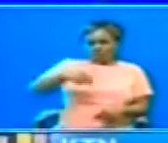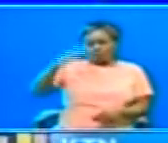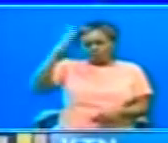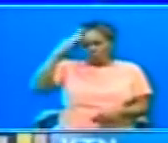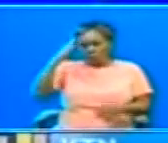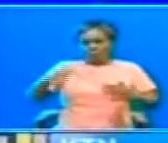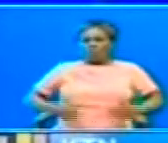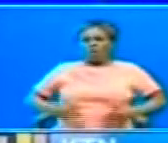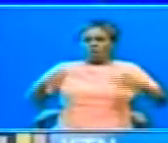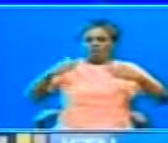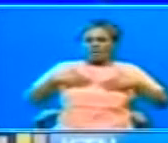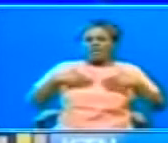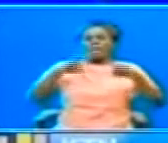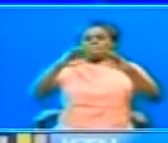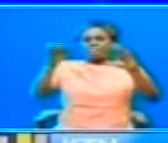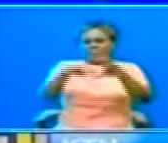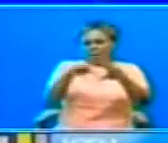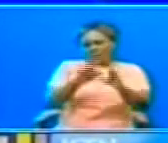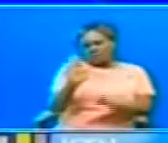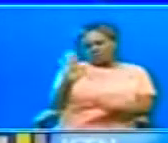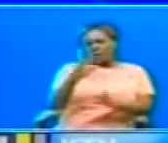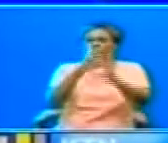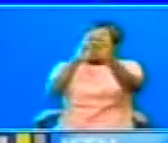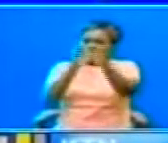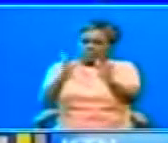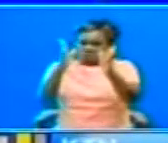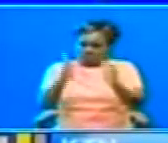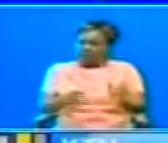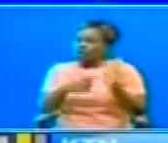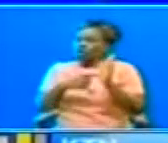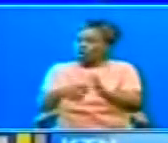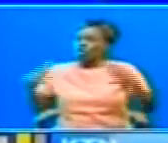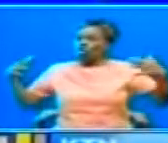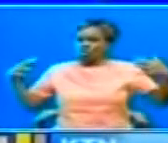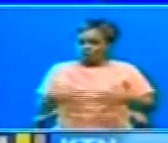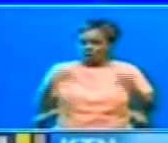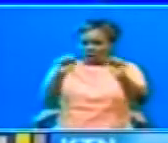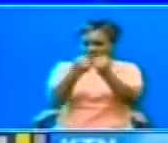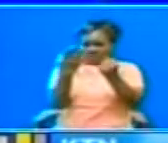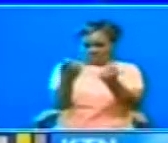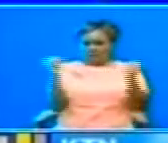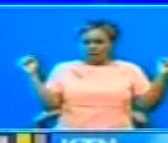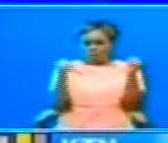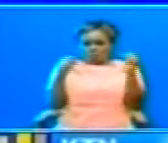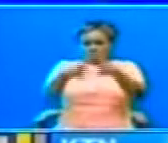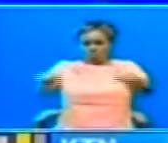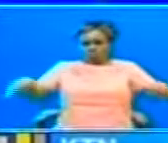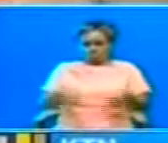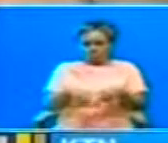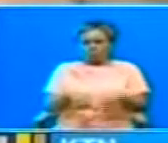identify the bodies of the loved ones. Lofty Matambo reports on the pain and shock witnessed the mortuary.